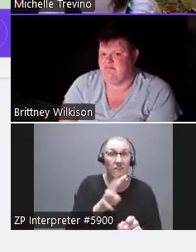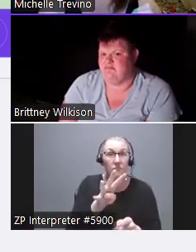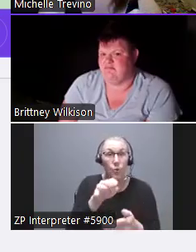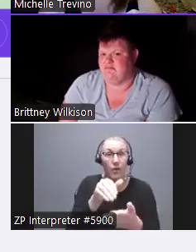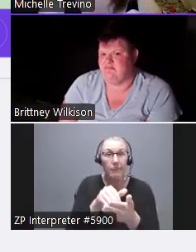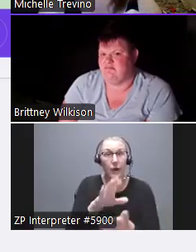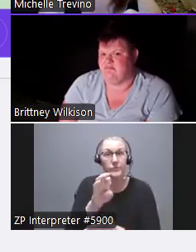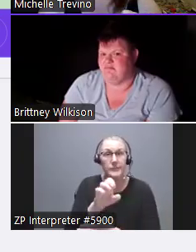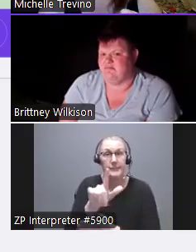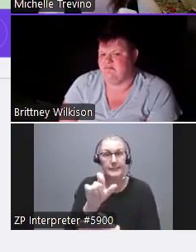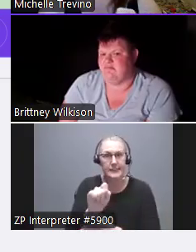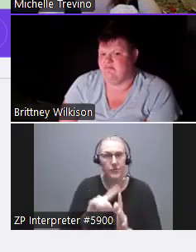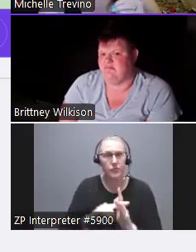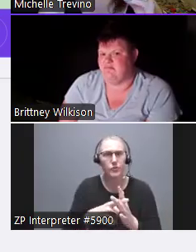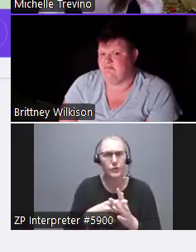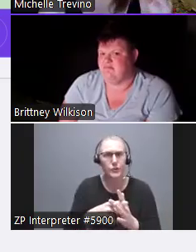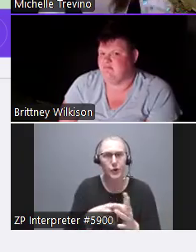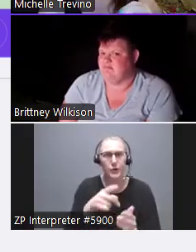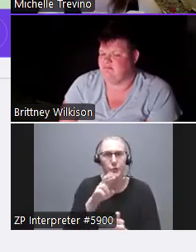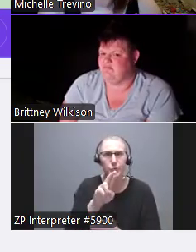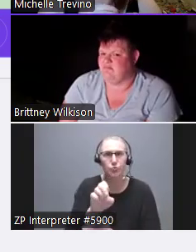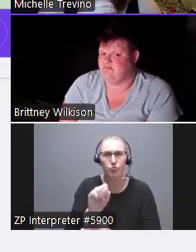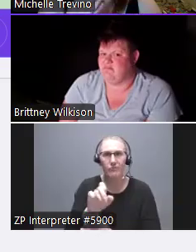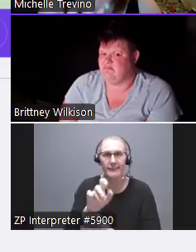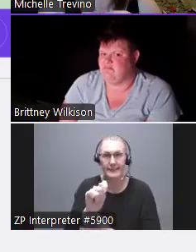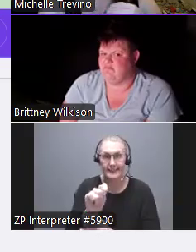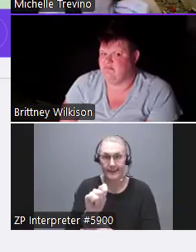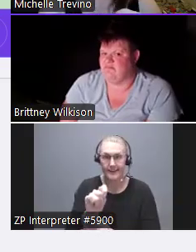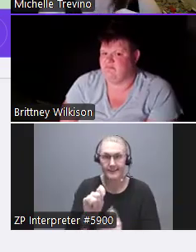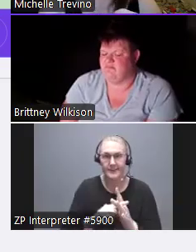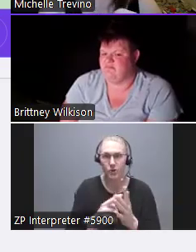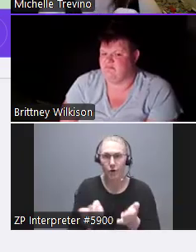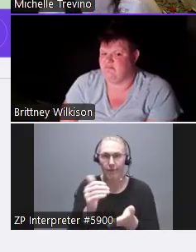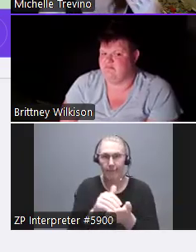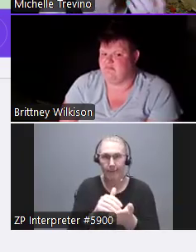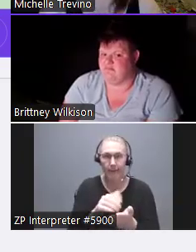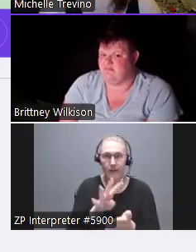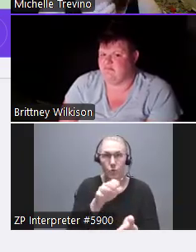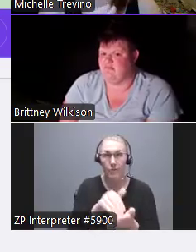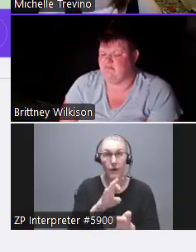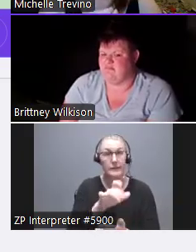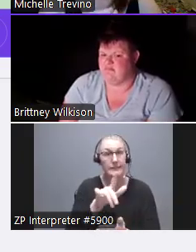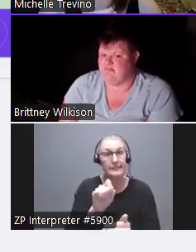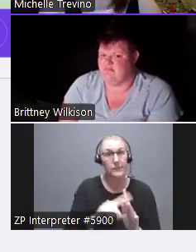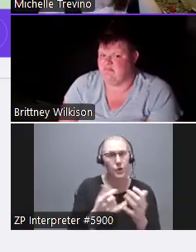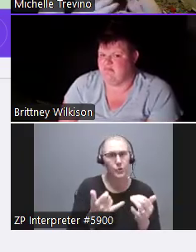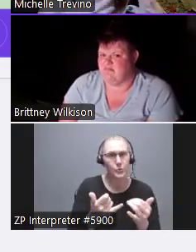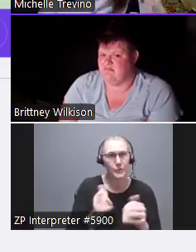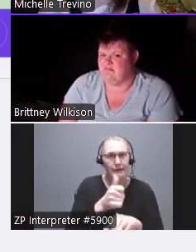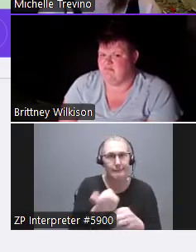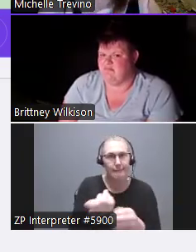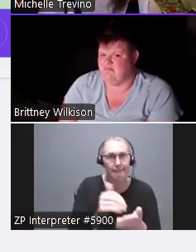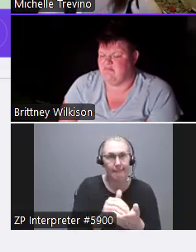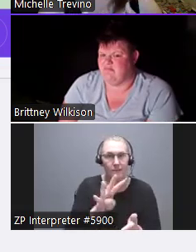begin resetting, right? And that continues. So if it's 4,000 today and it's 4,000 tomorrow, we